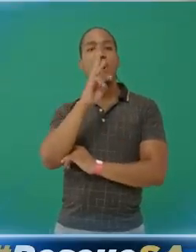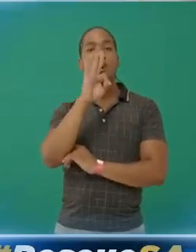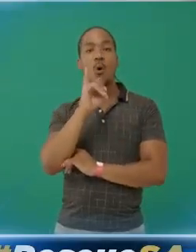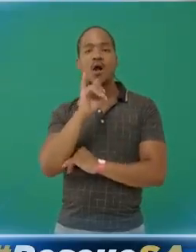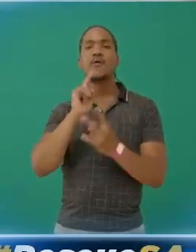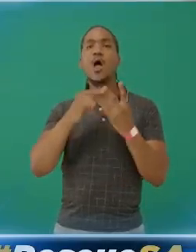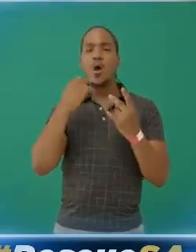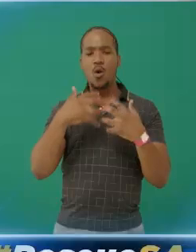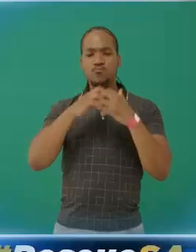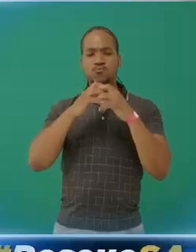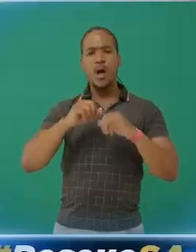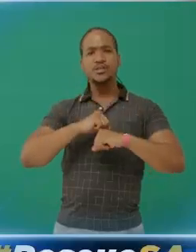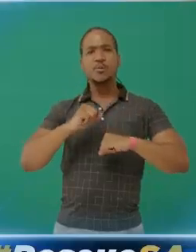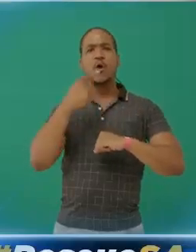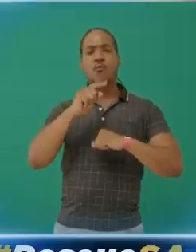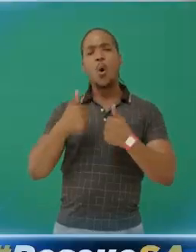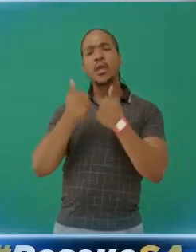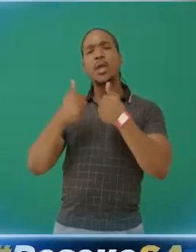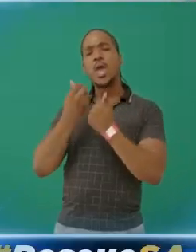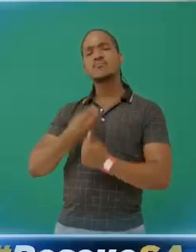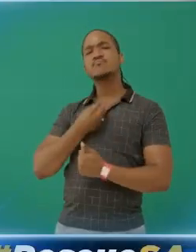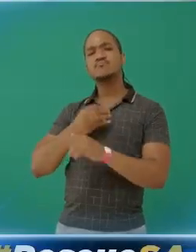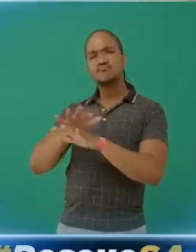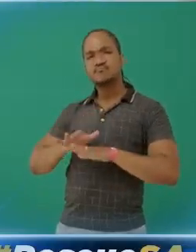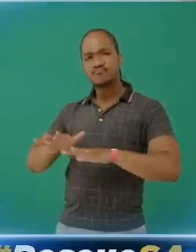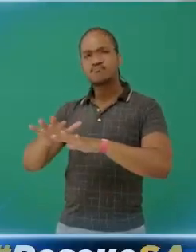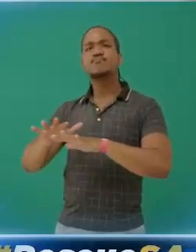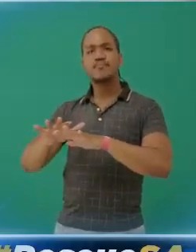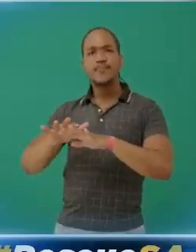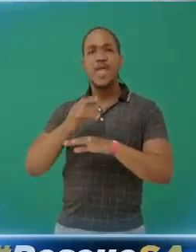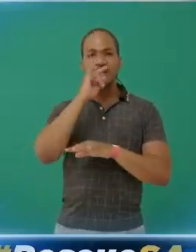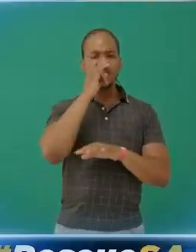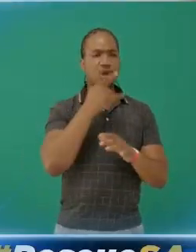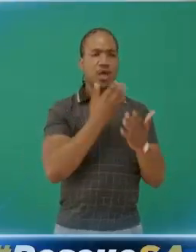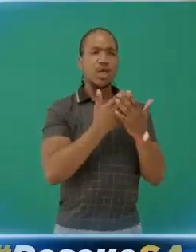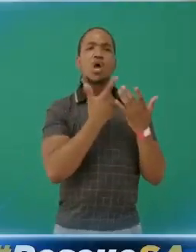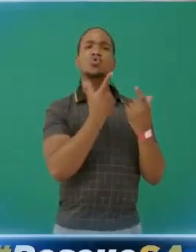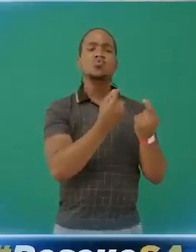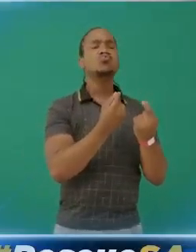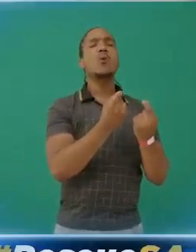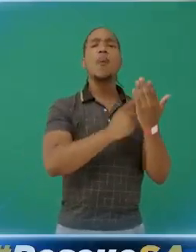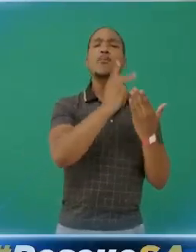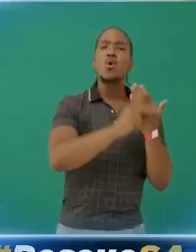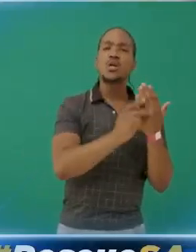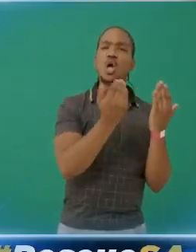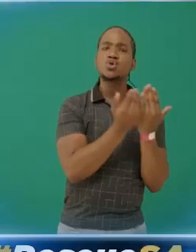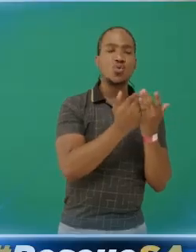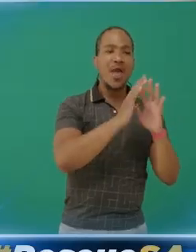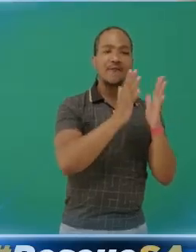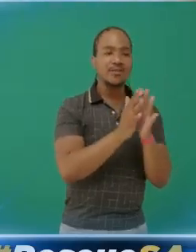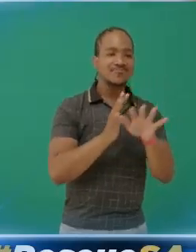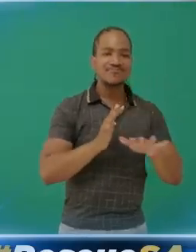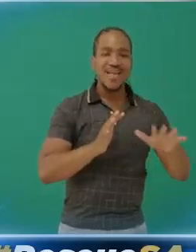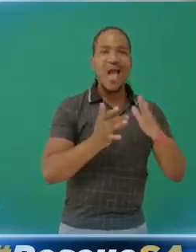makerspace gaming rooms for young ones where school children can even go and do their projects, school projects. I'm telling you,